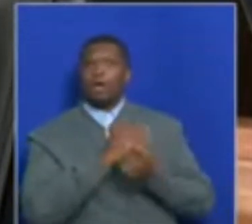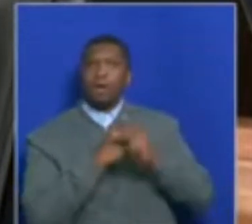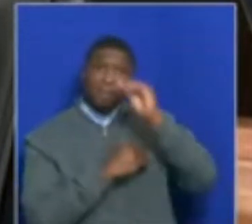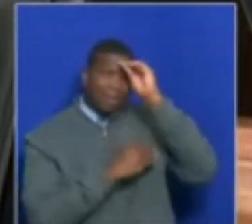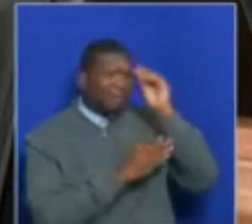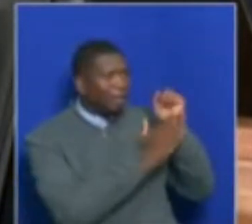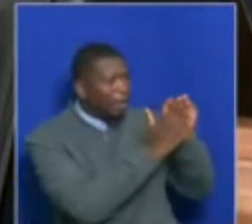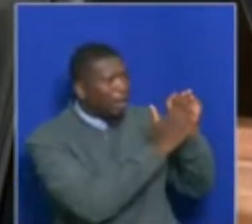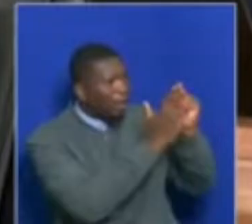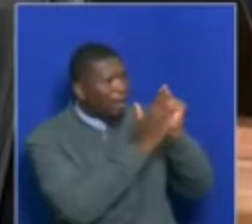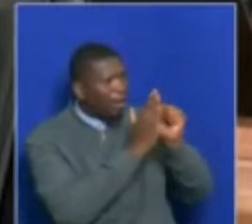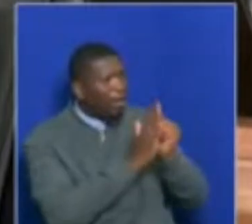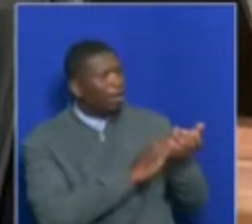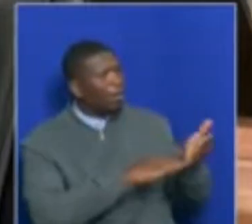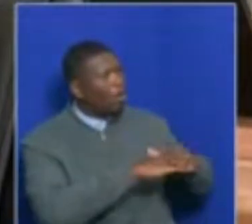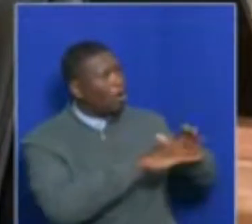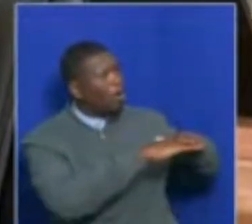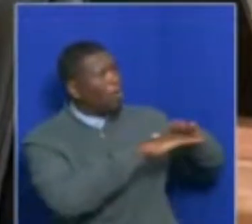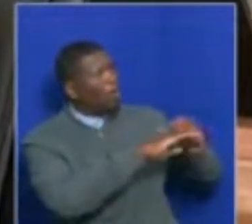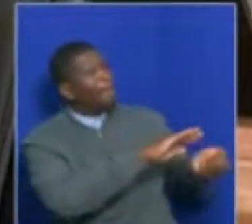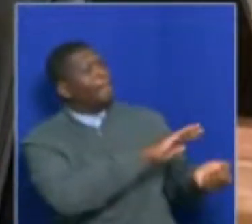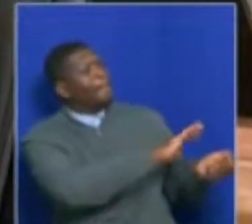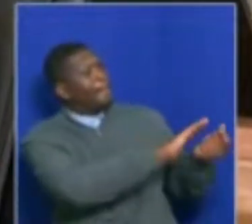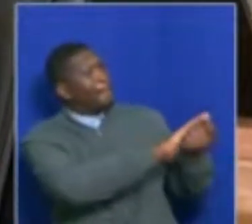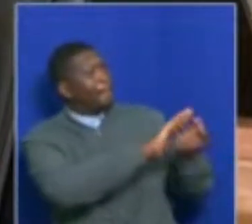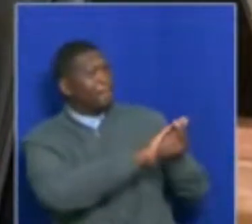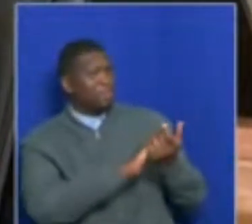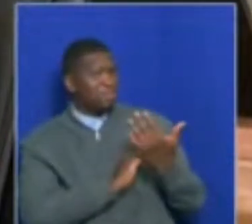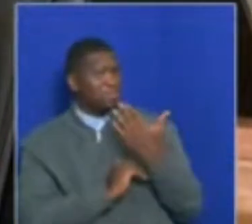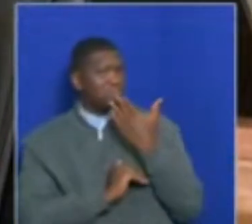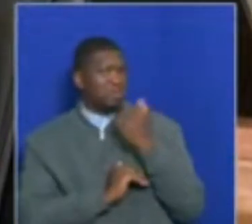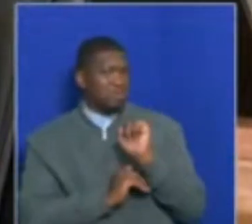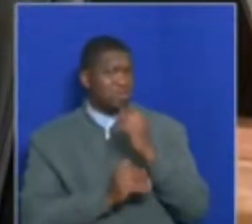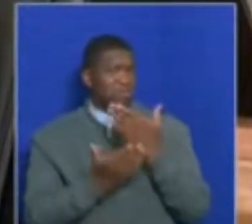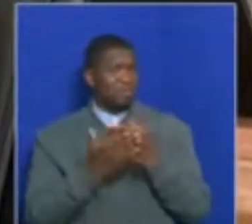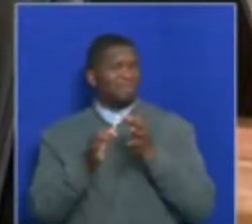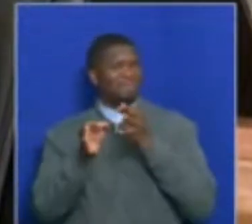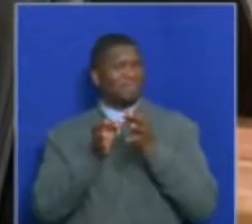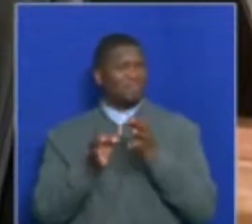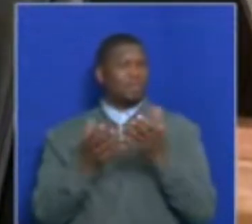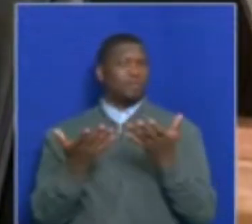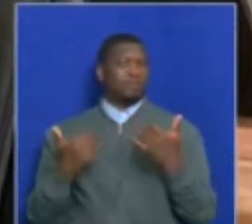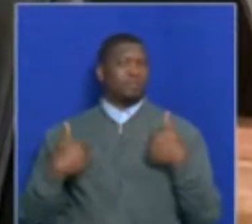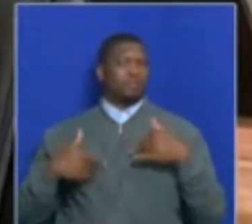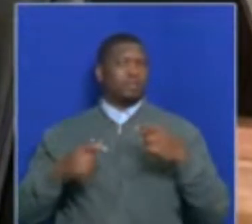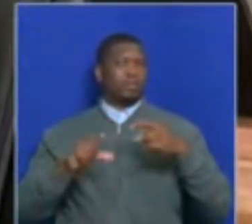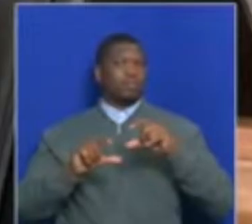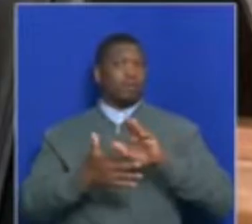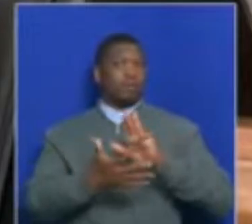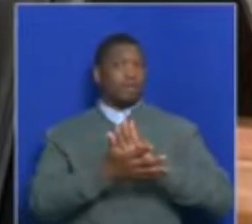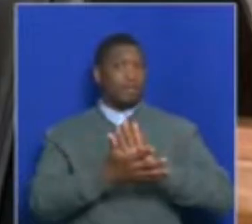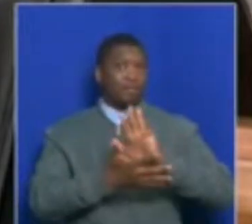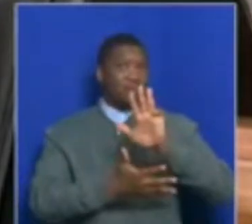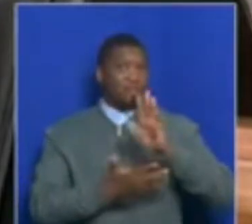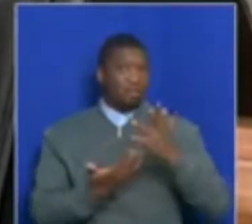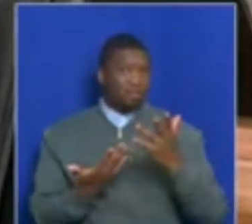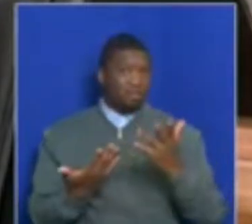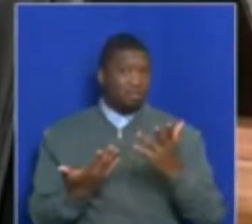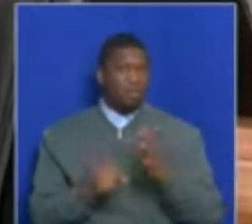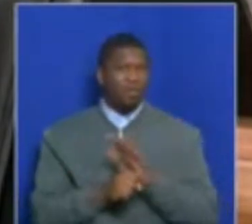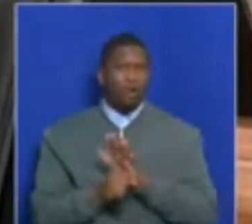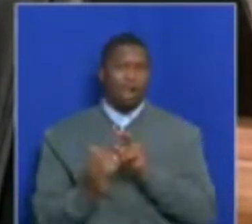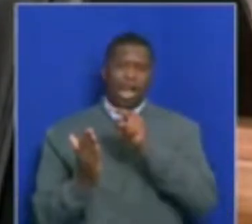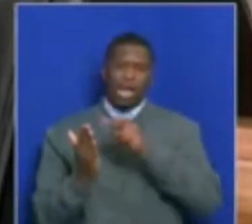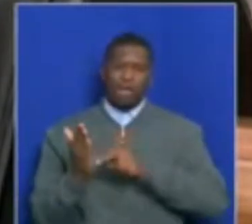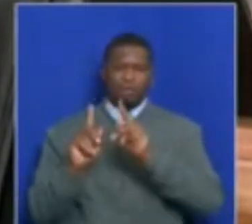Commission through paragraph 19? I don't think you need to read out the details of the table that follows, but